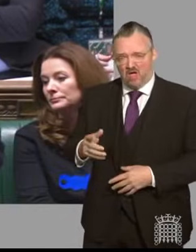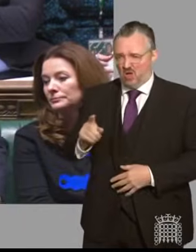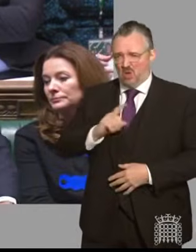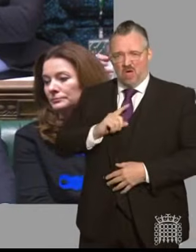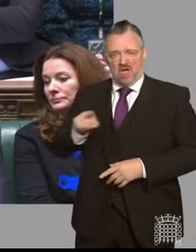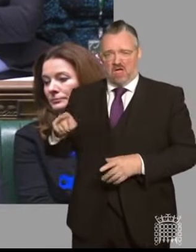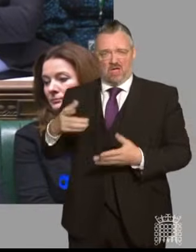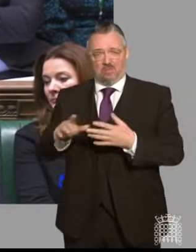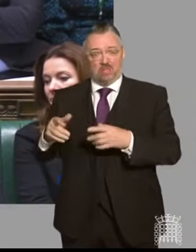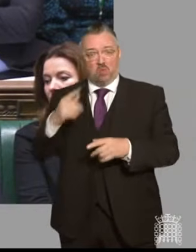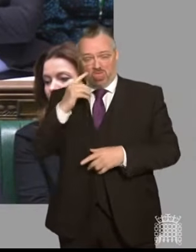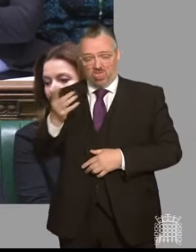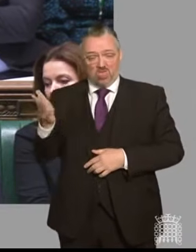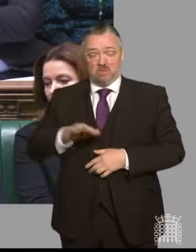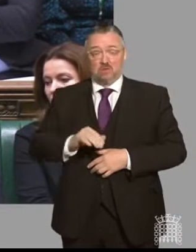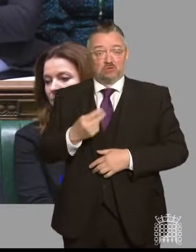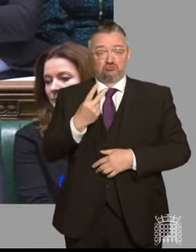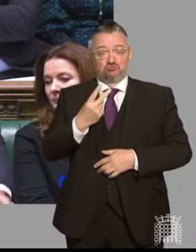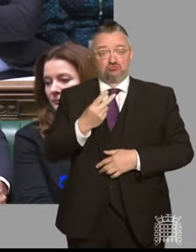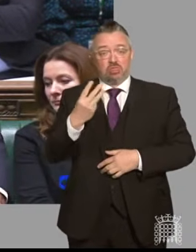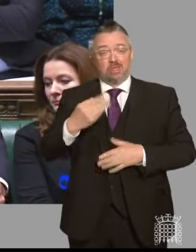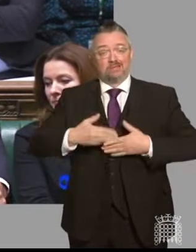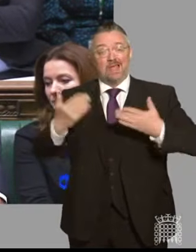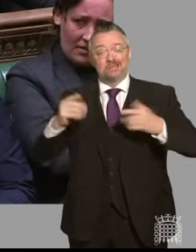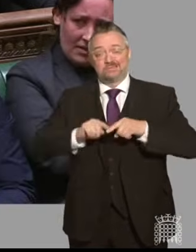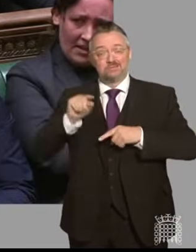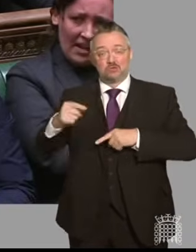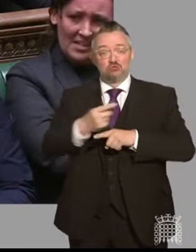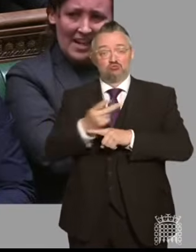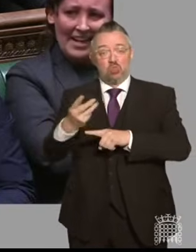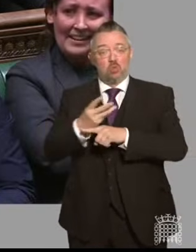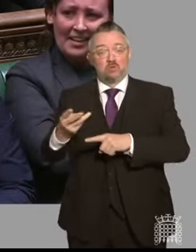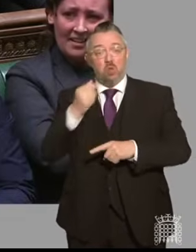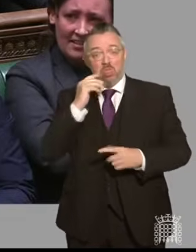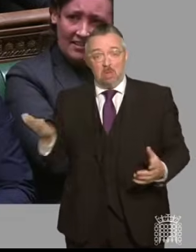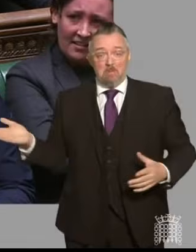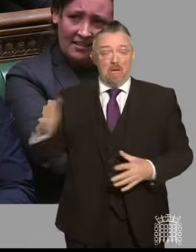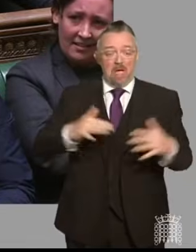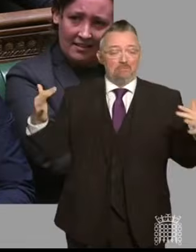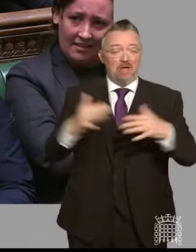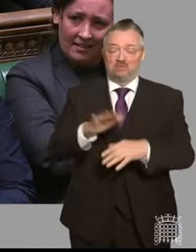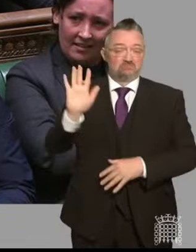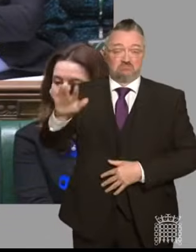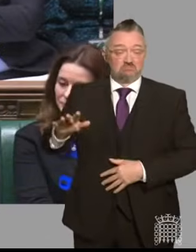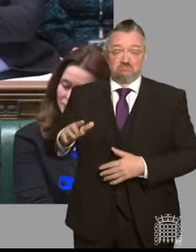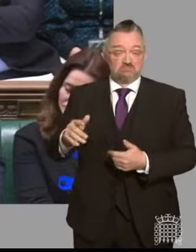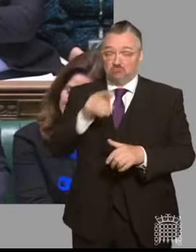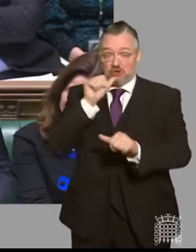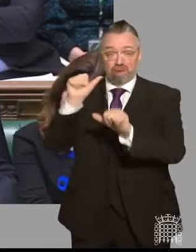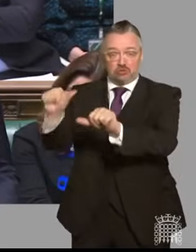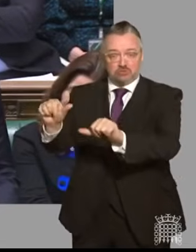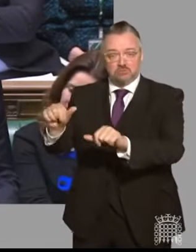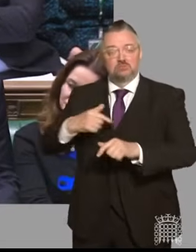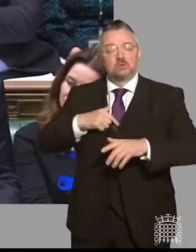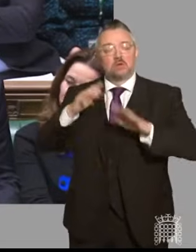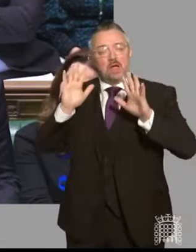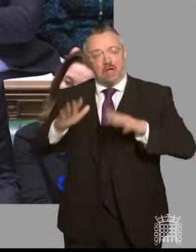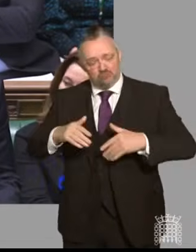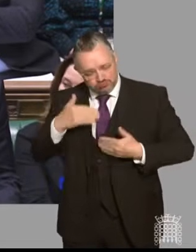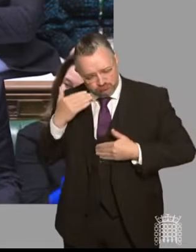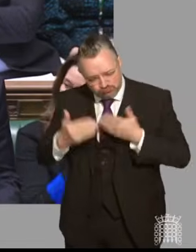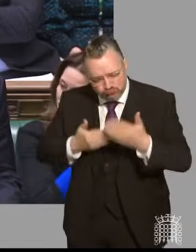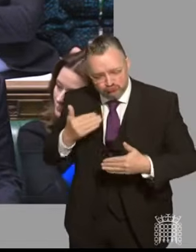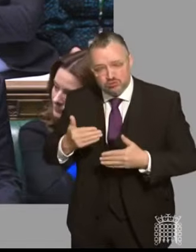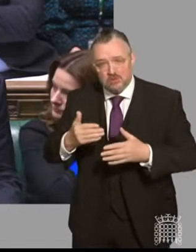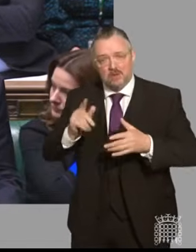in anyone's interest, Mr. Speaker. We must work towards a permanent ceasefire, and that's why the right approach is the approach that we've